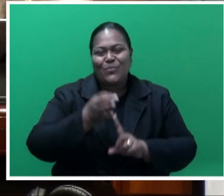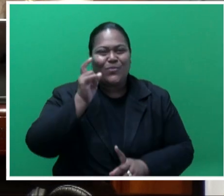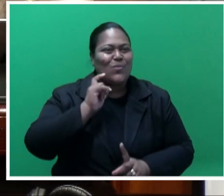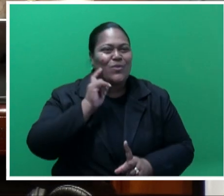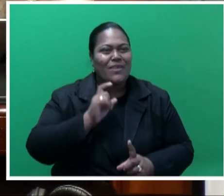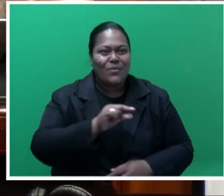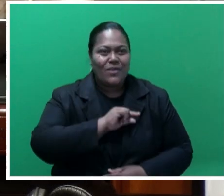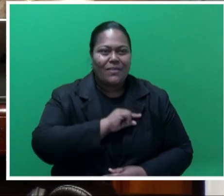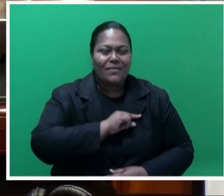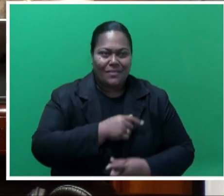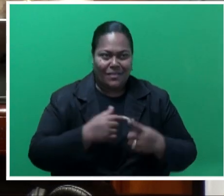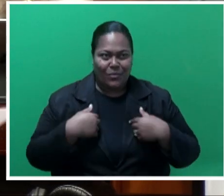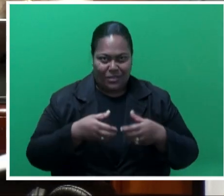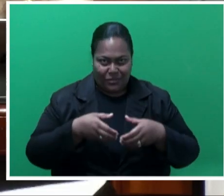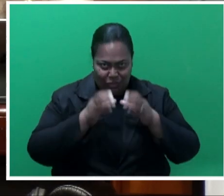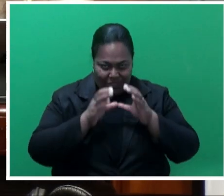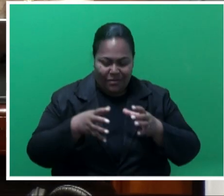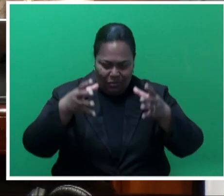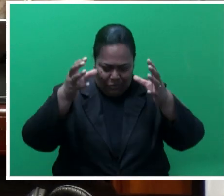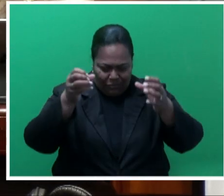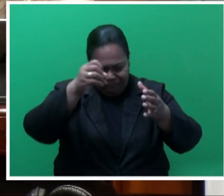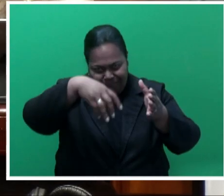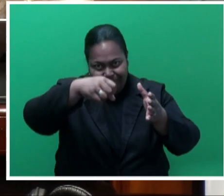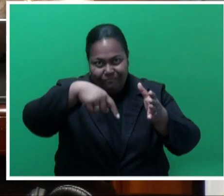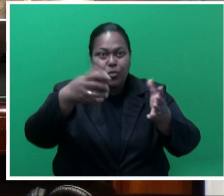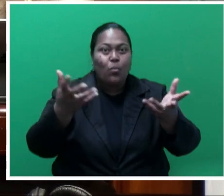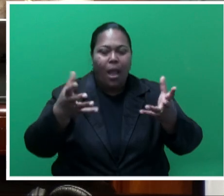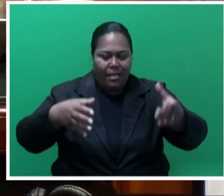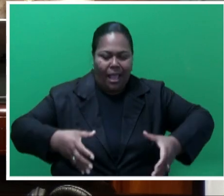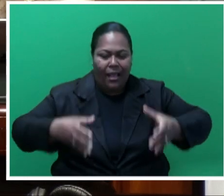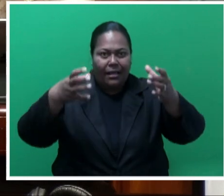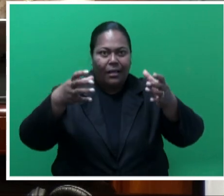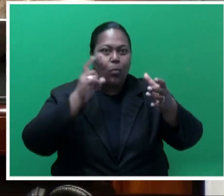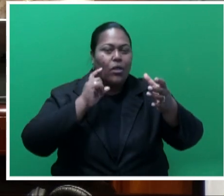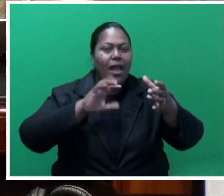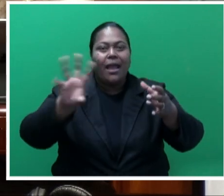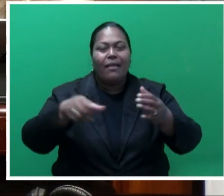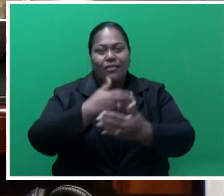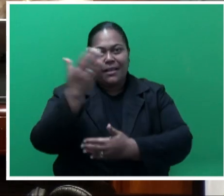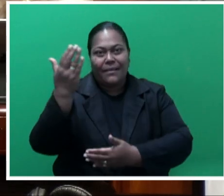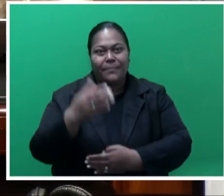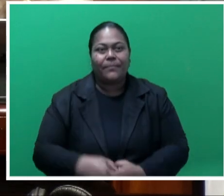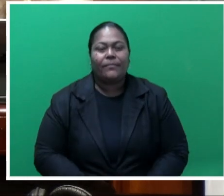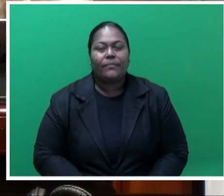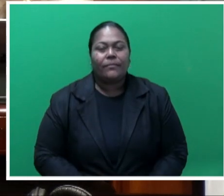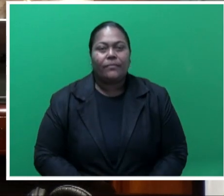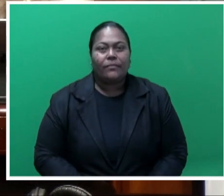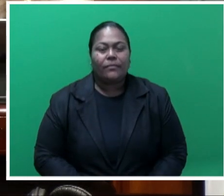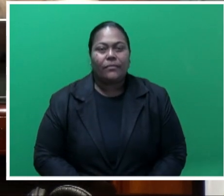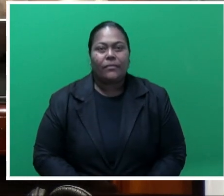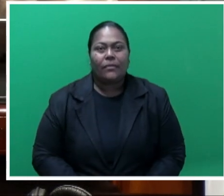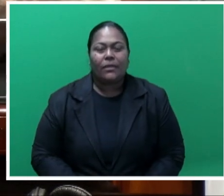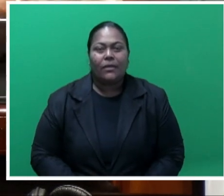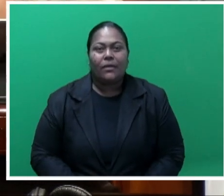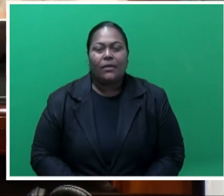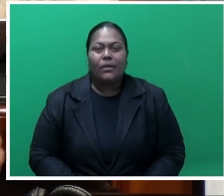uptake in our tanks every day. By way of legal framework, Madam Deputy